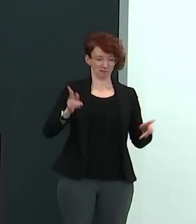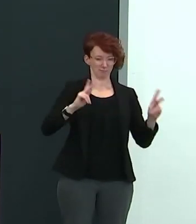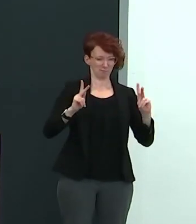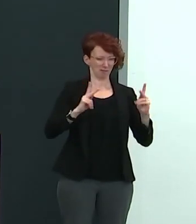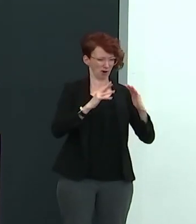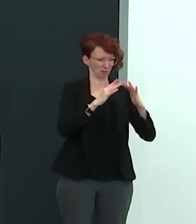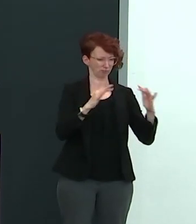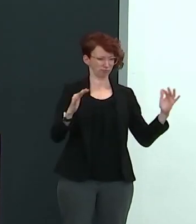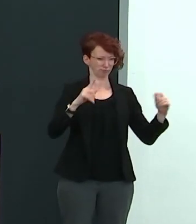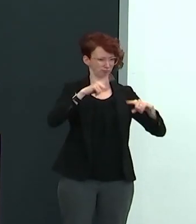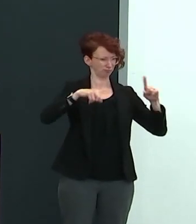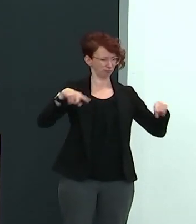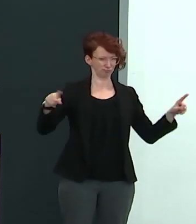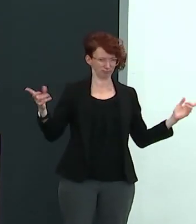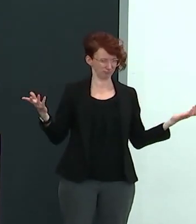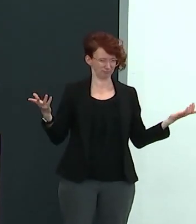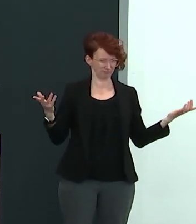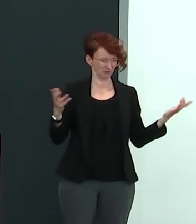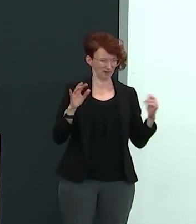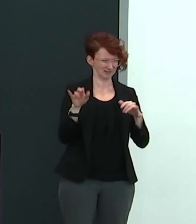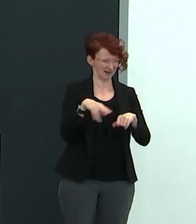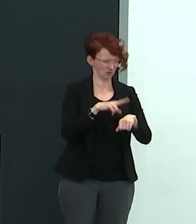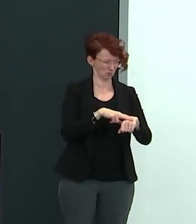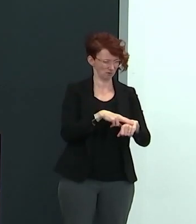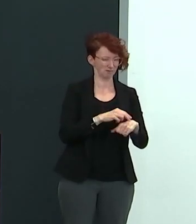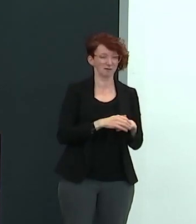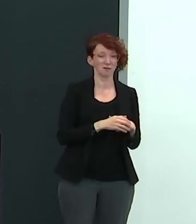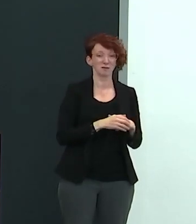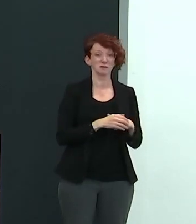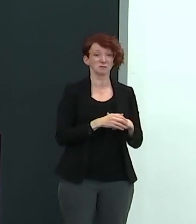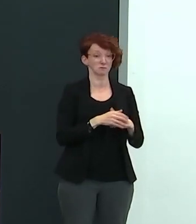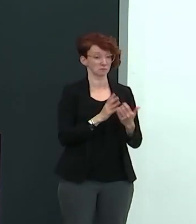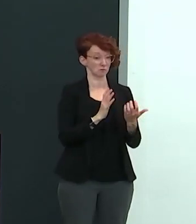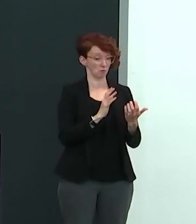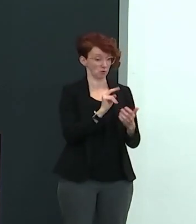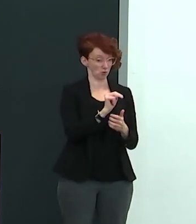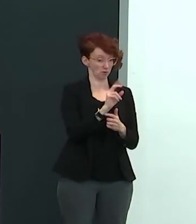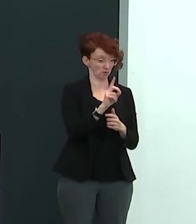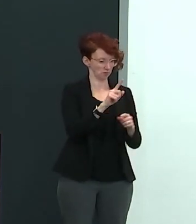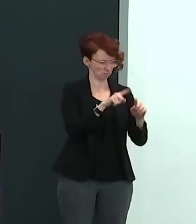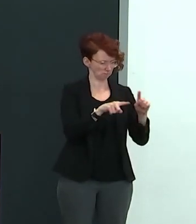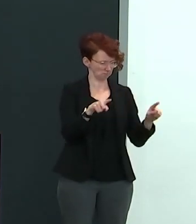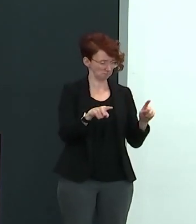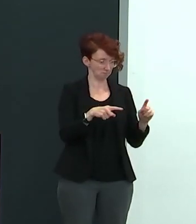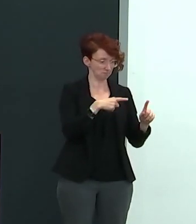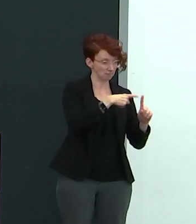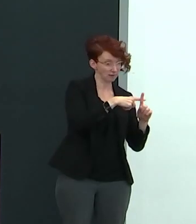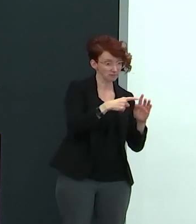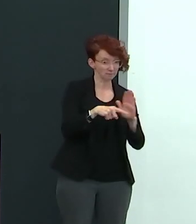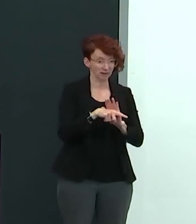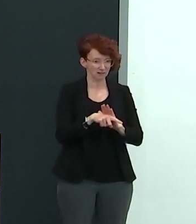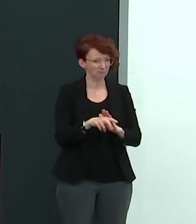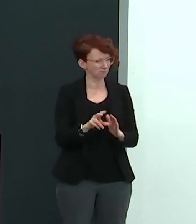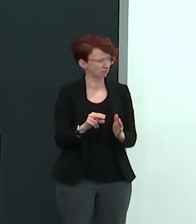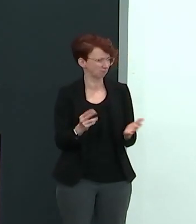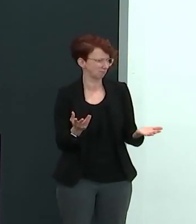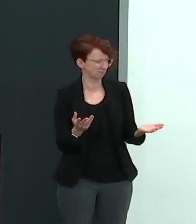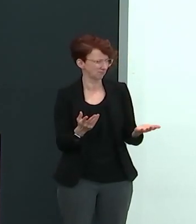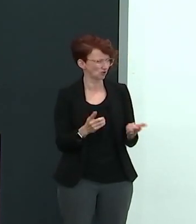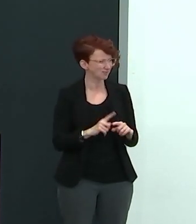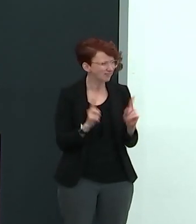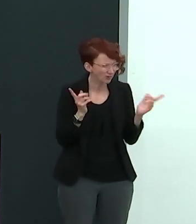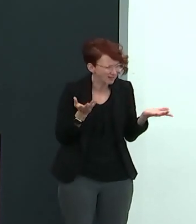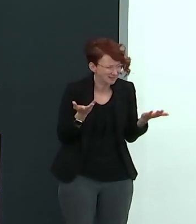paradigm proposes that these variations are not inherently negative or positive, but just